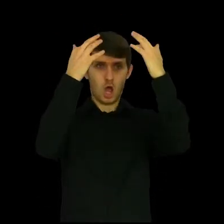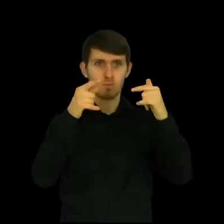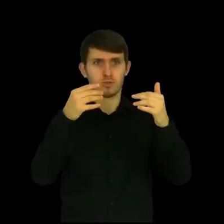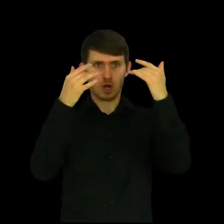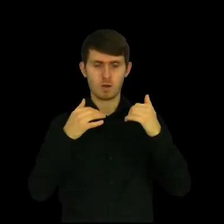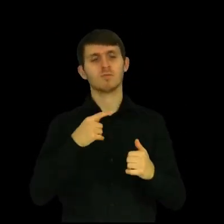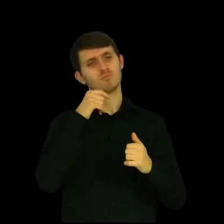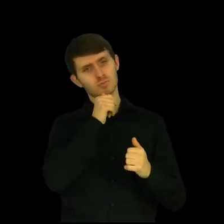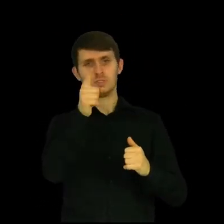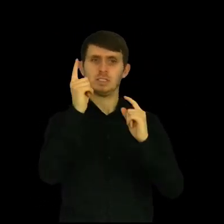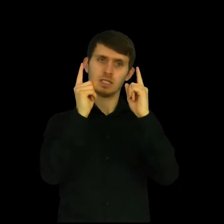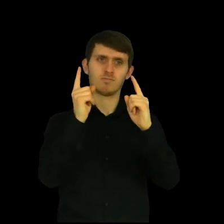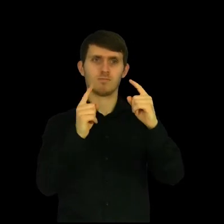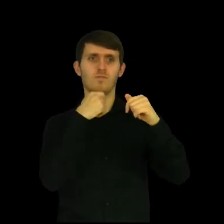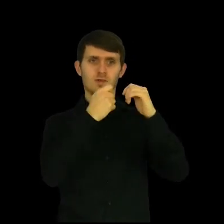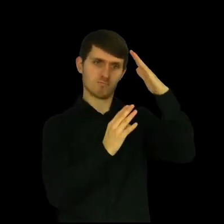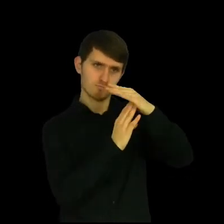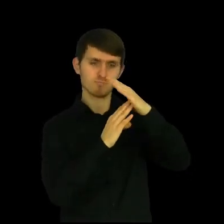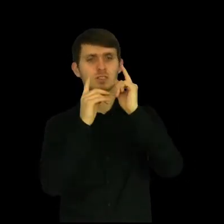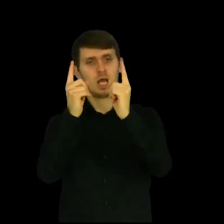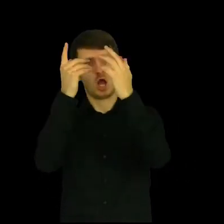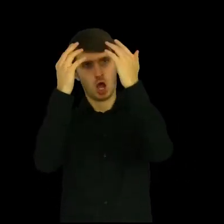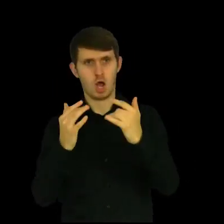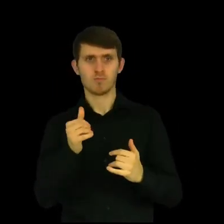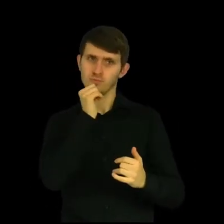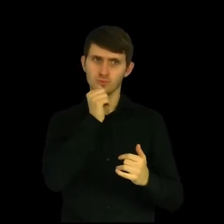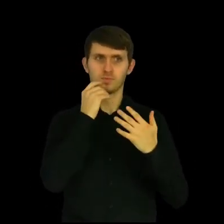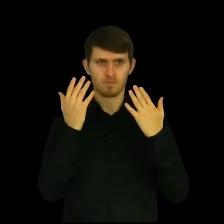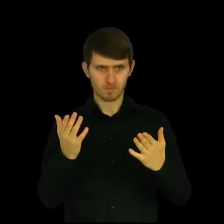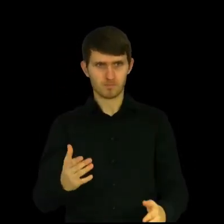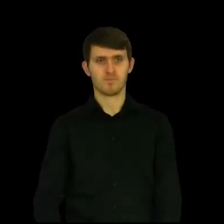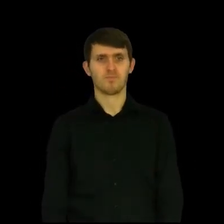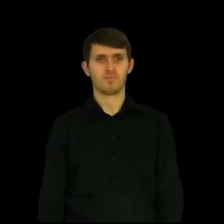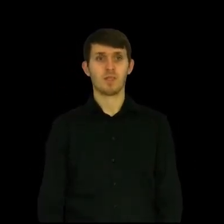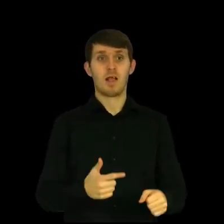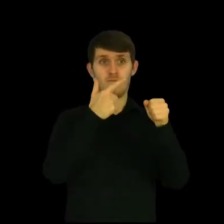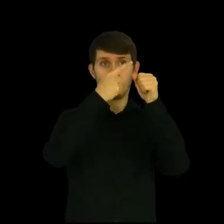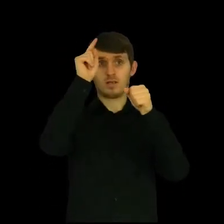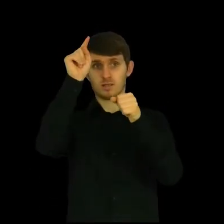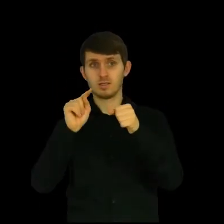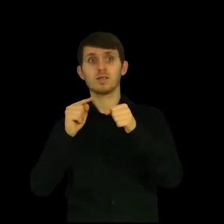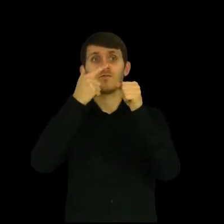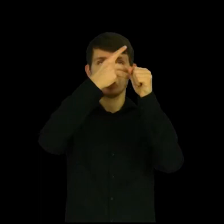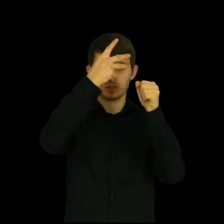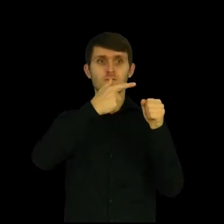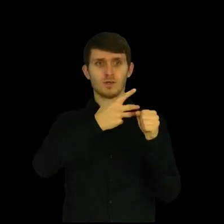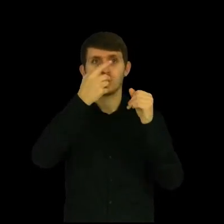divided by 4 is. And once again, I encourage you to pause the video, draw these triangles, and figure it out. What is 24 divided by 6 and 24 divided by